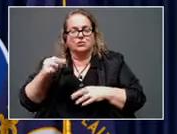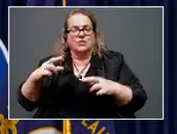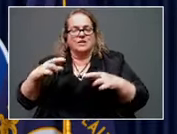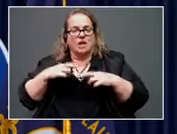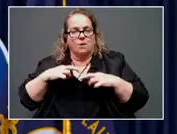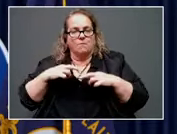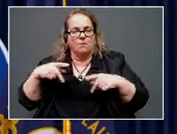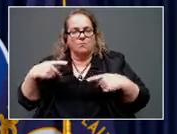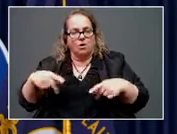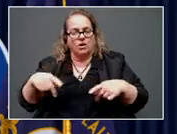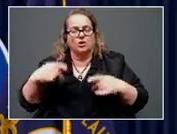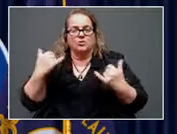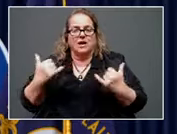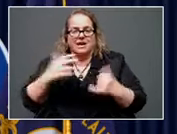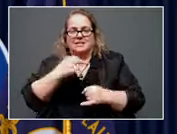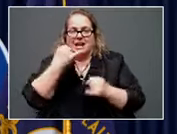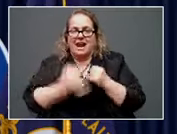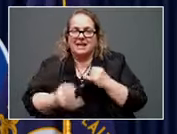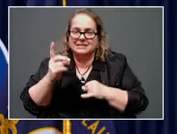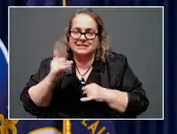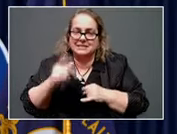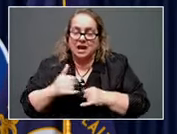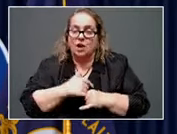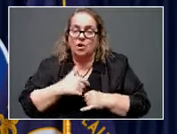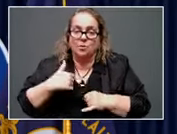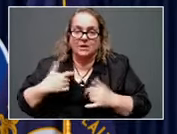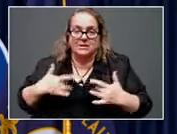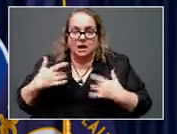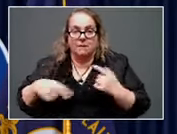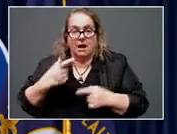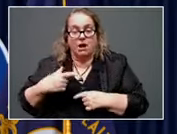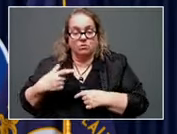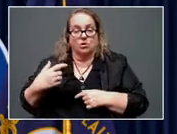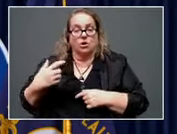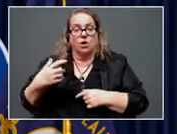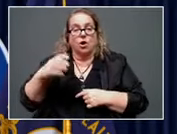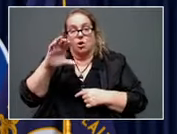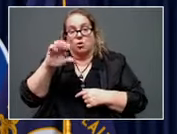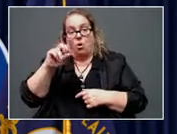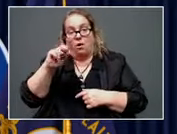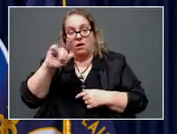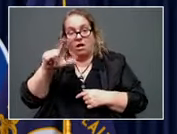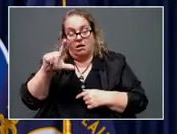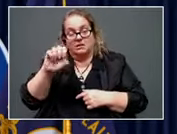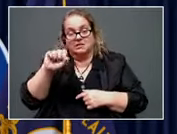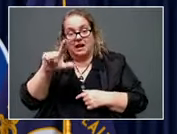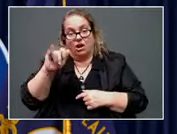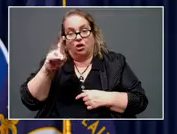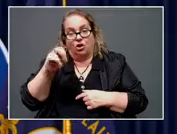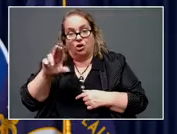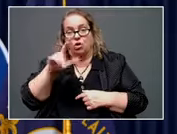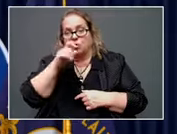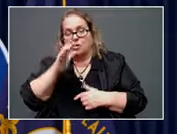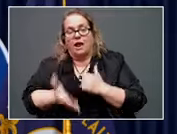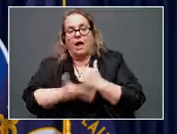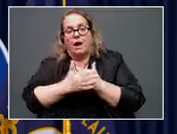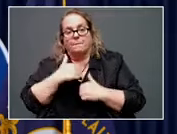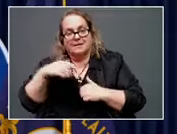Colonel Slinker, who is taking over there and will help us to take the next steps towards getting people